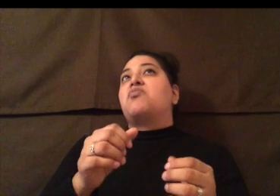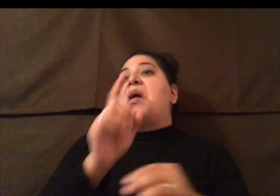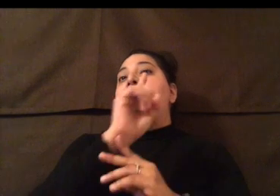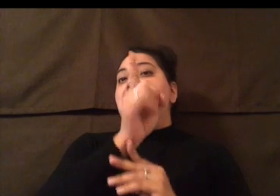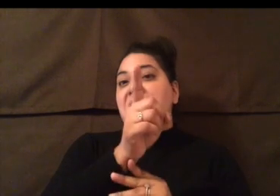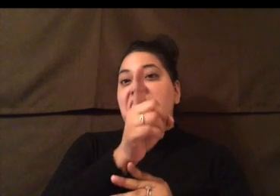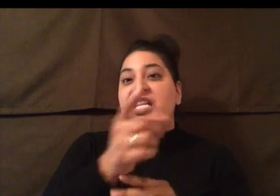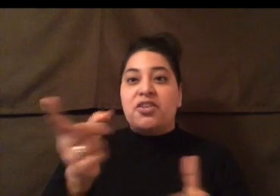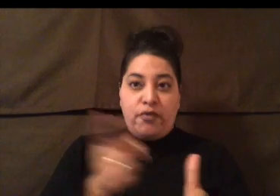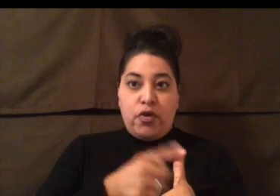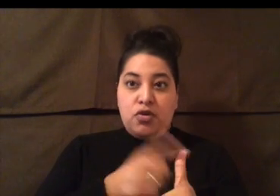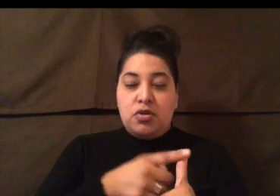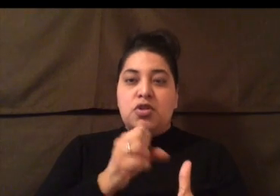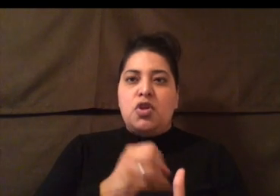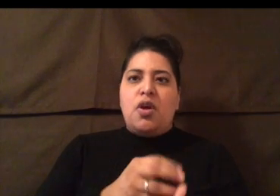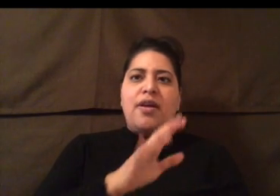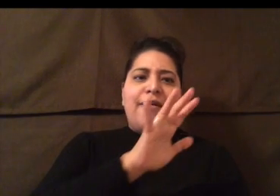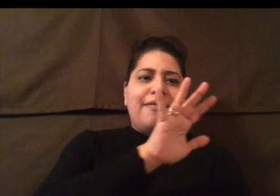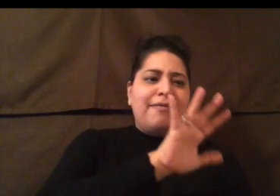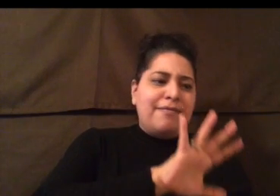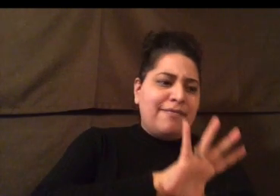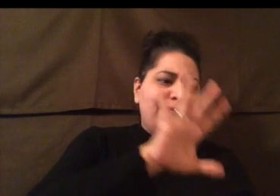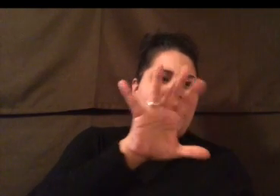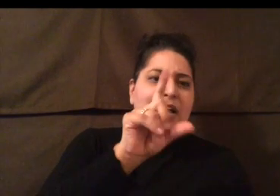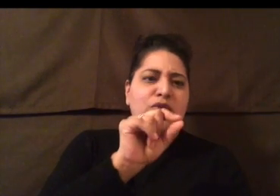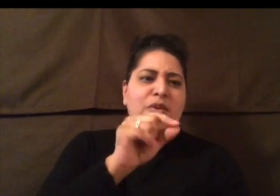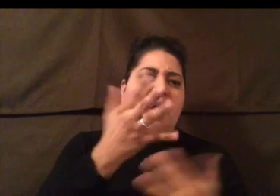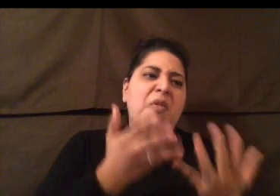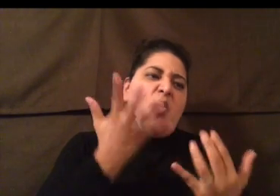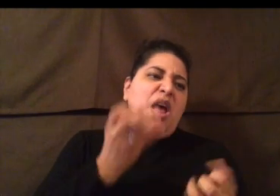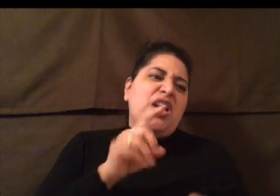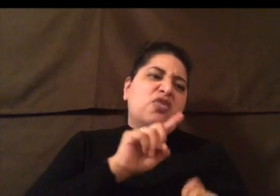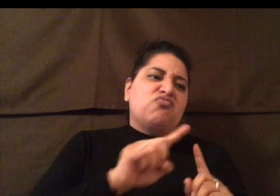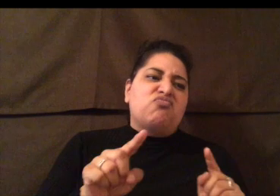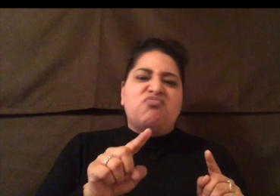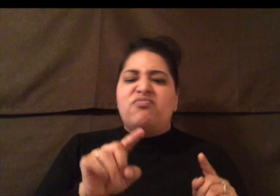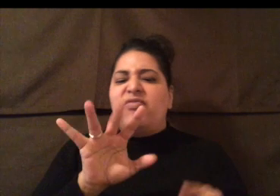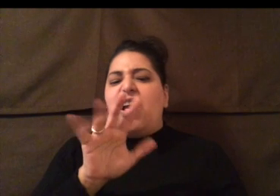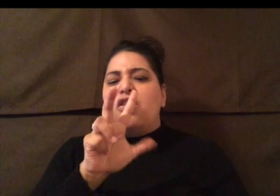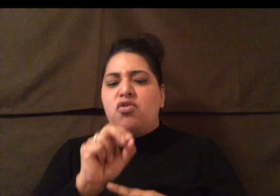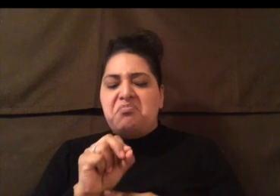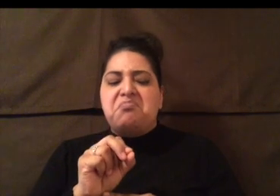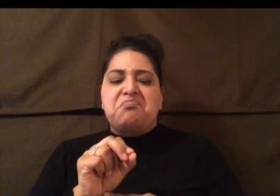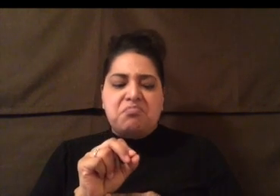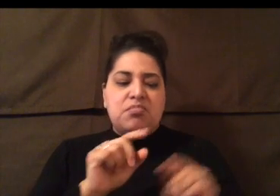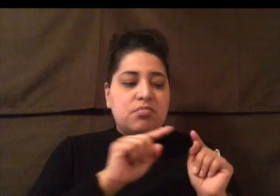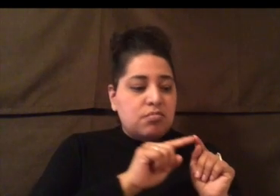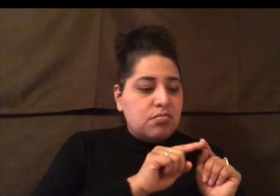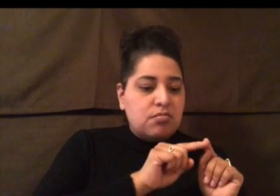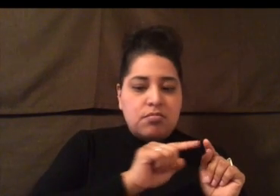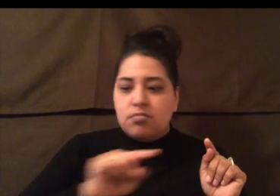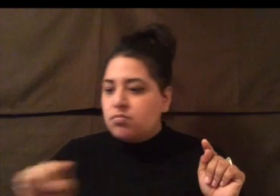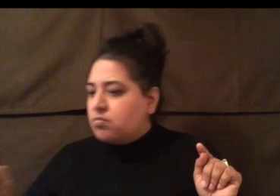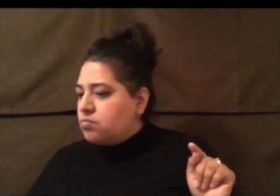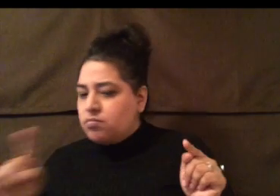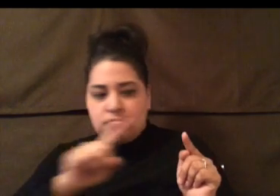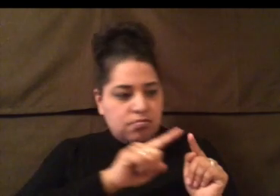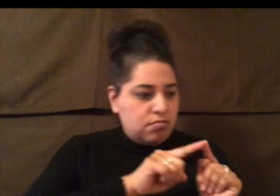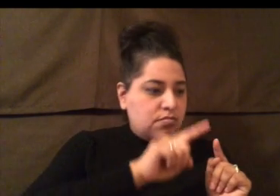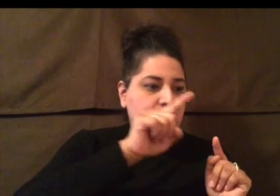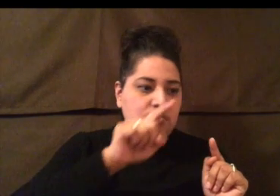starting with the hours, you want to get to a friendlier number with your